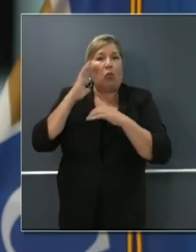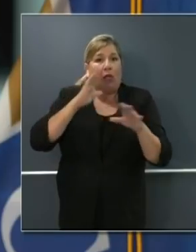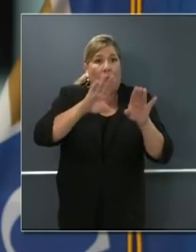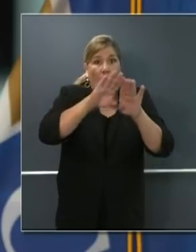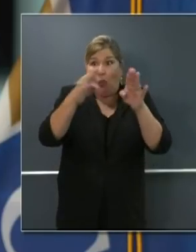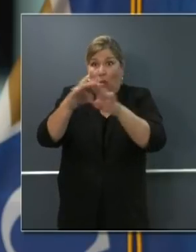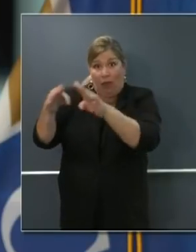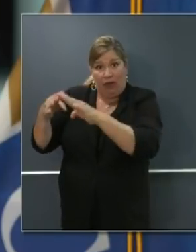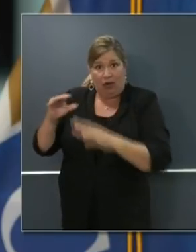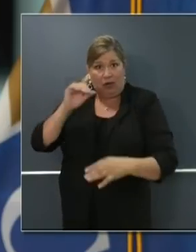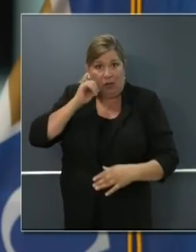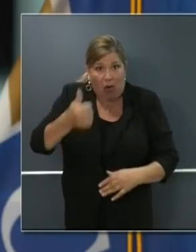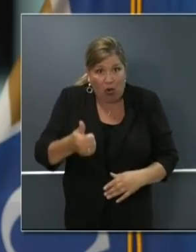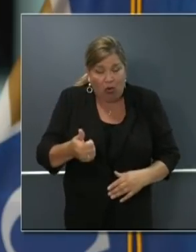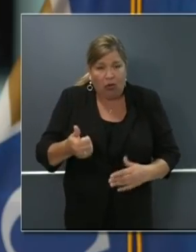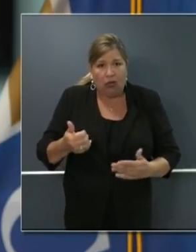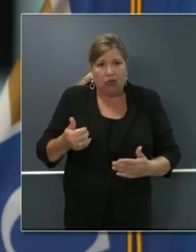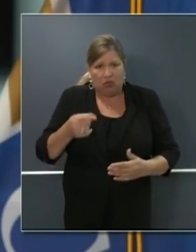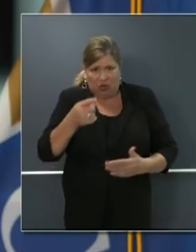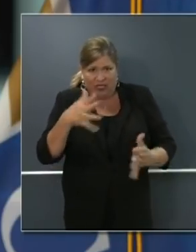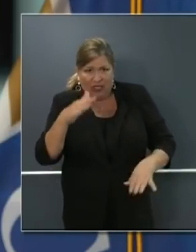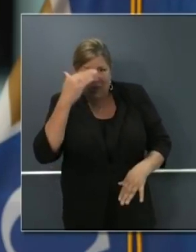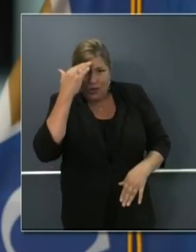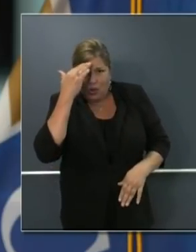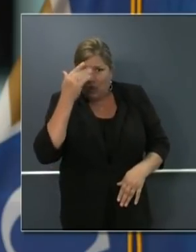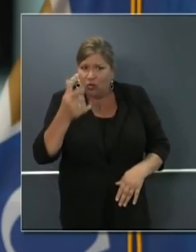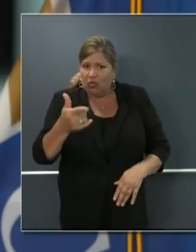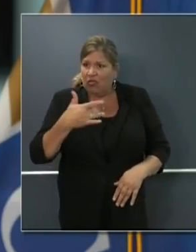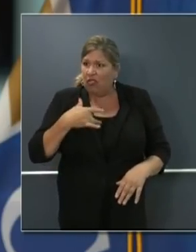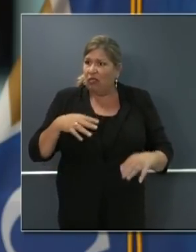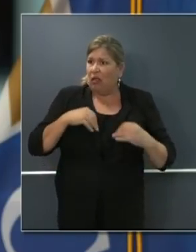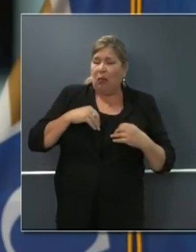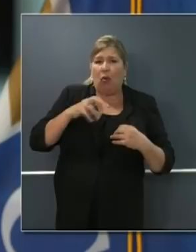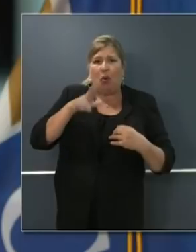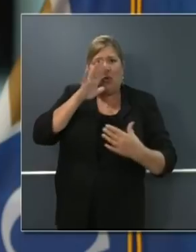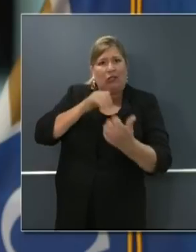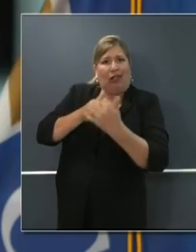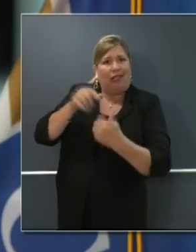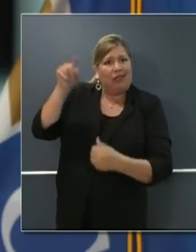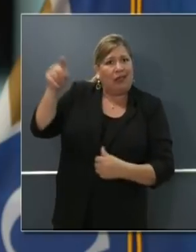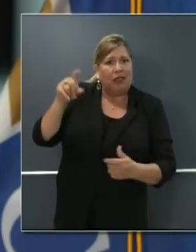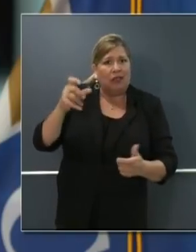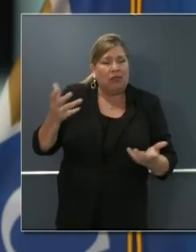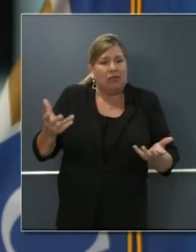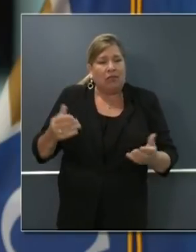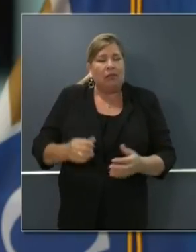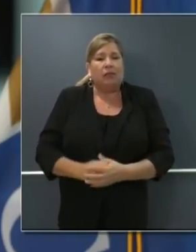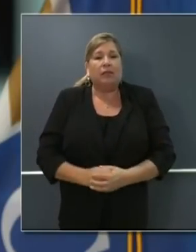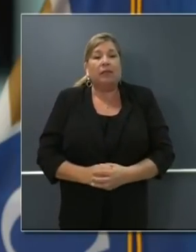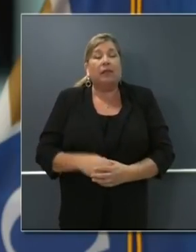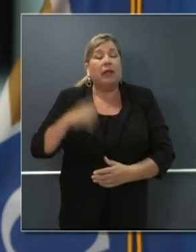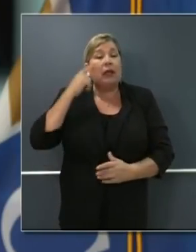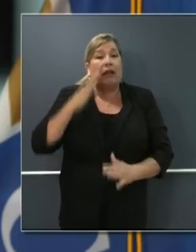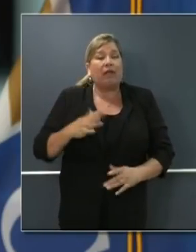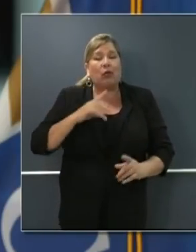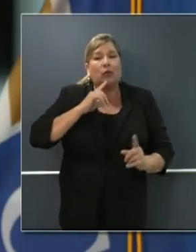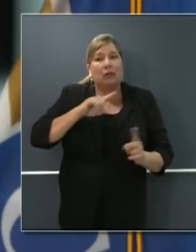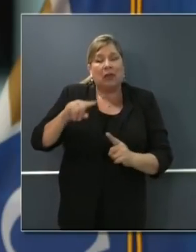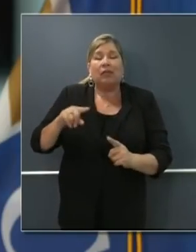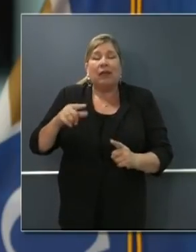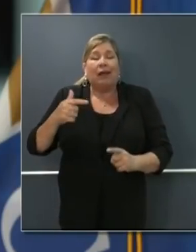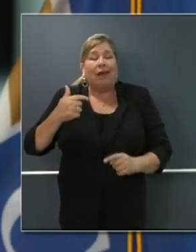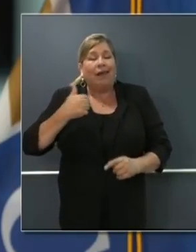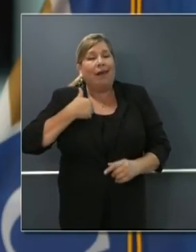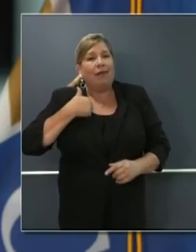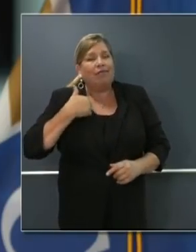aware of, B, are you okay with this, or are you going to challenge it somehow? Yeah, I don't know the details of it. I am aware, not only